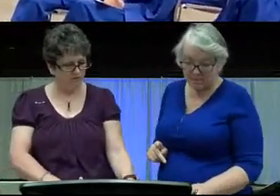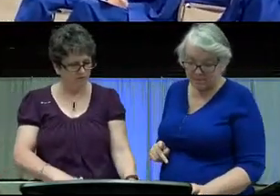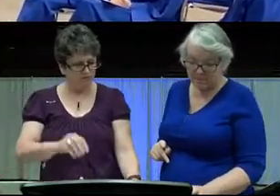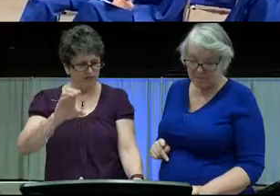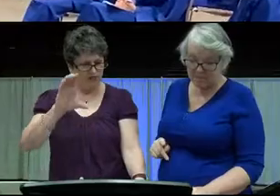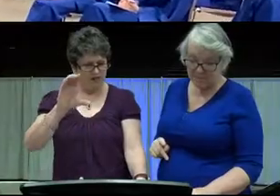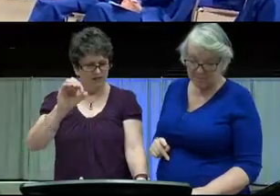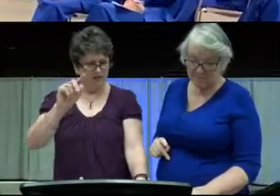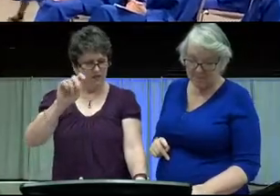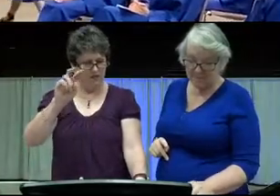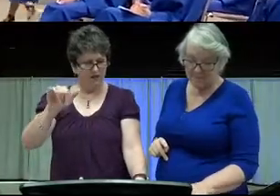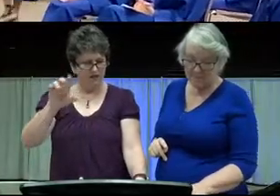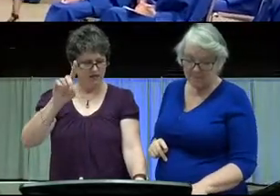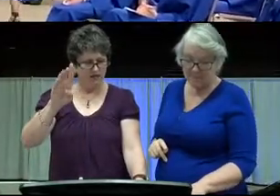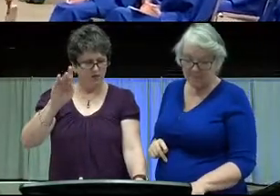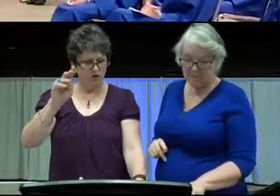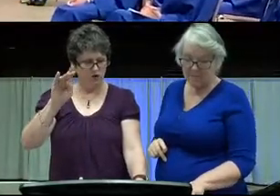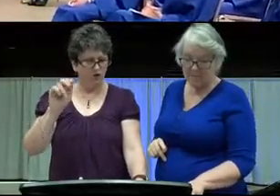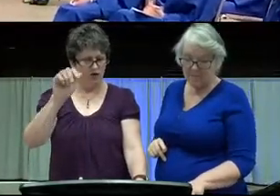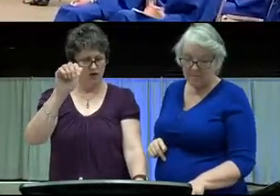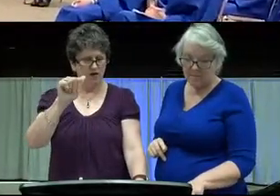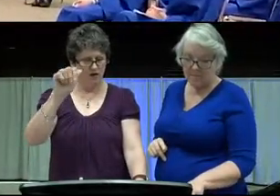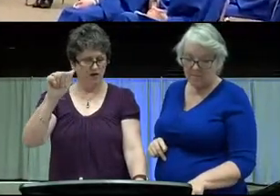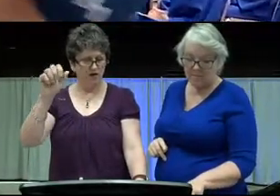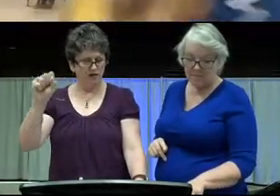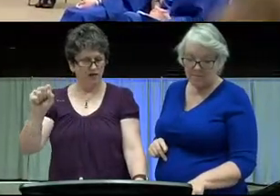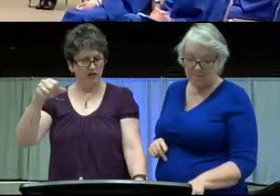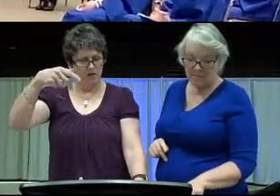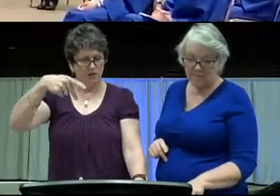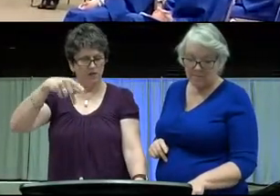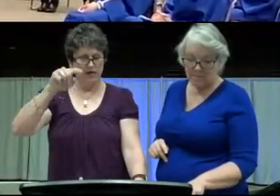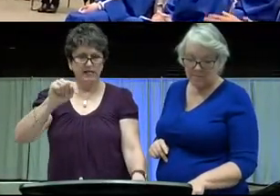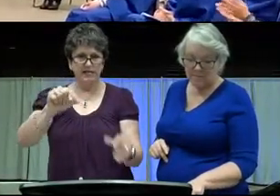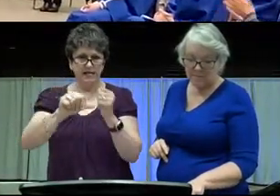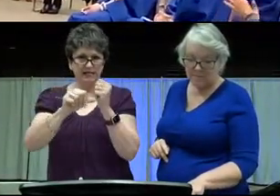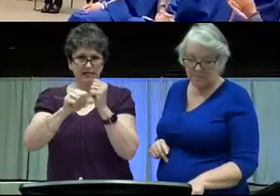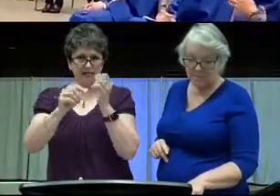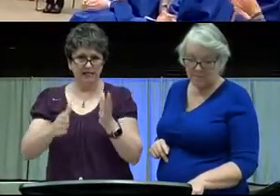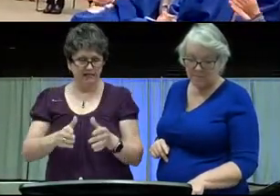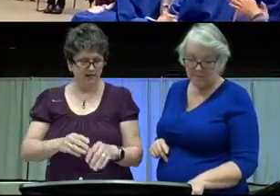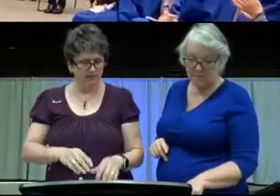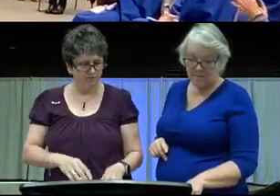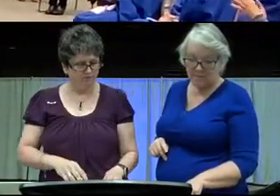Cynthia D. Burkhard, Associate of Applied Science, Physical Therapist Assistant.